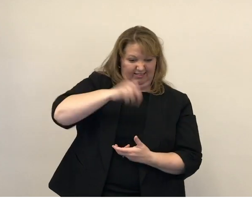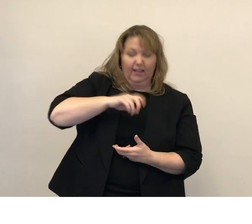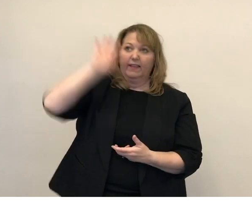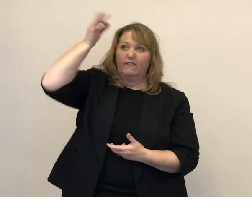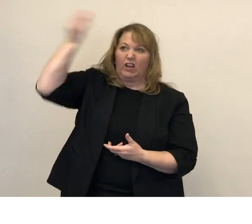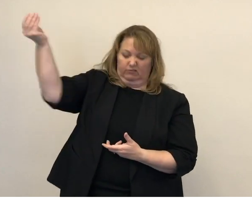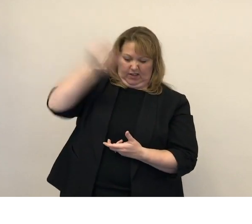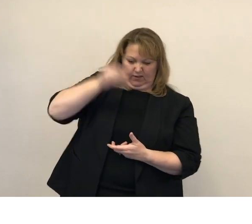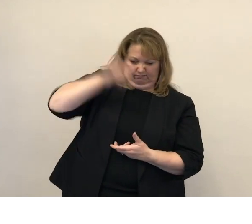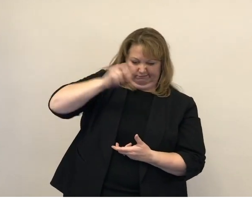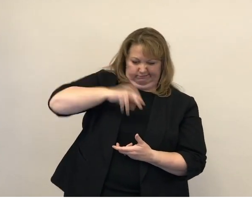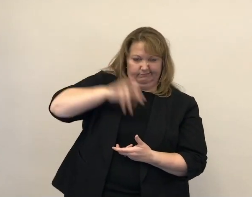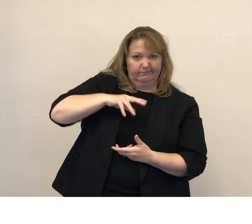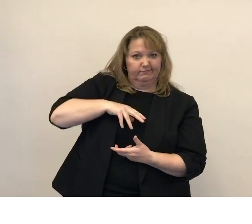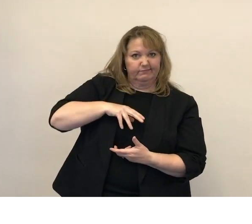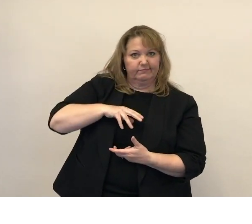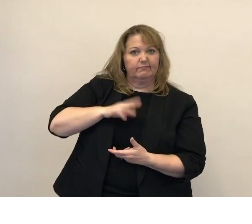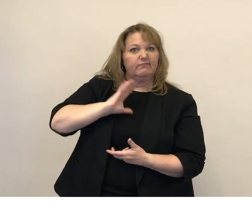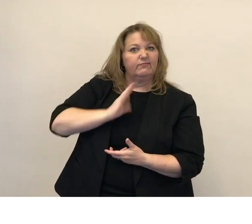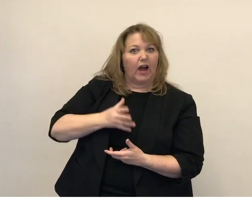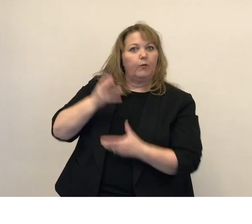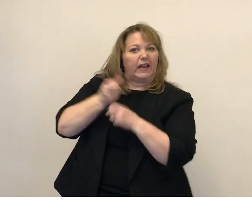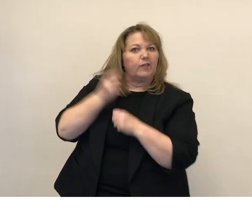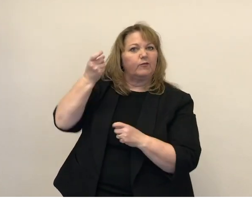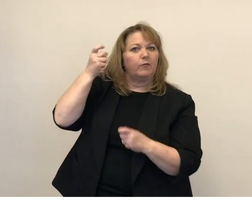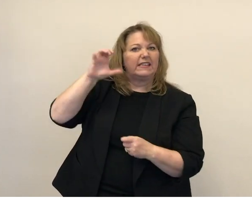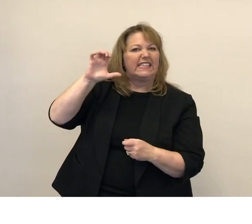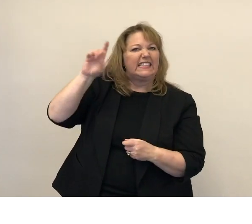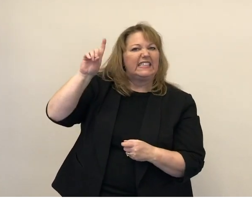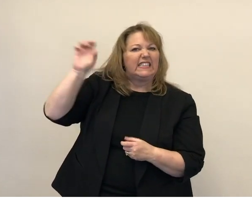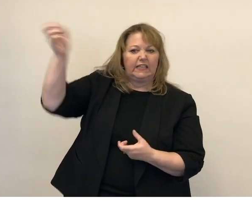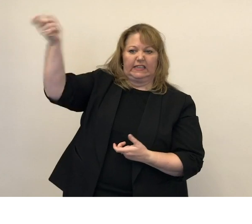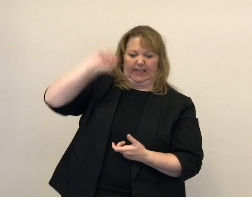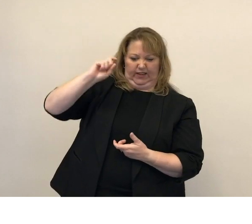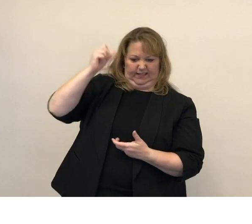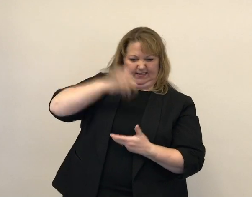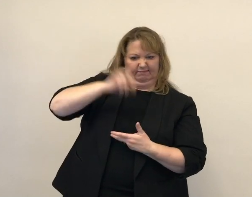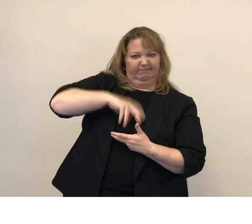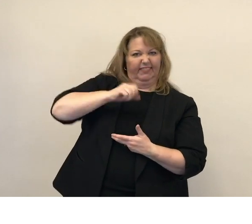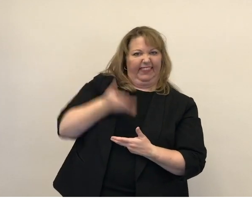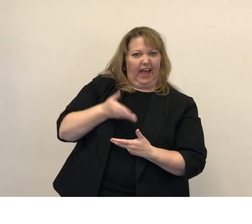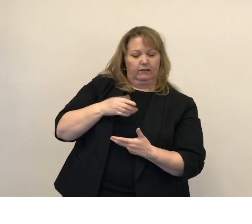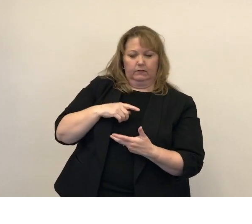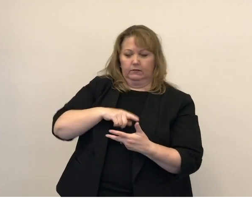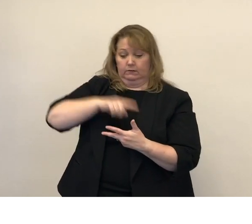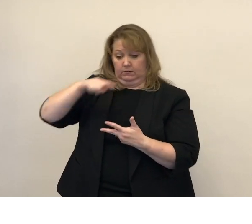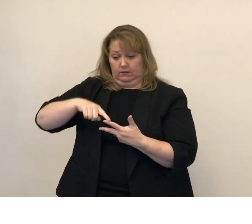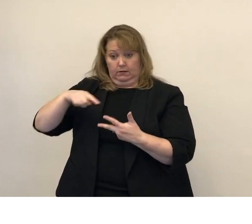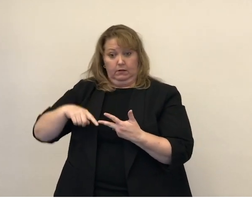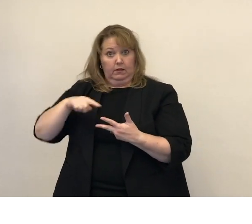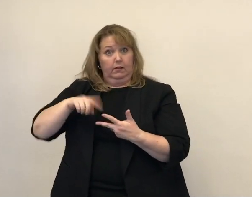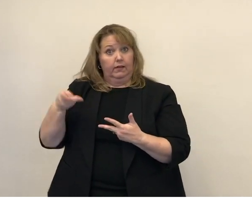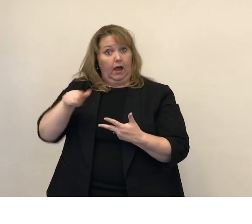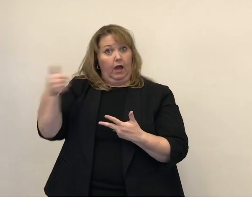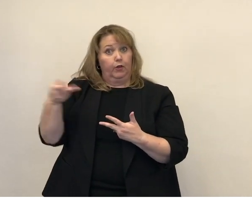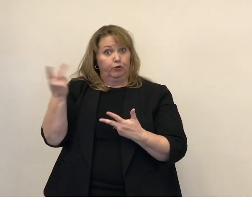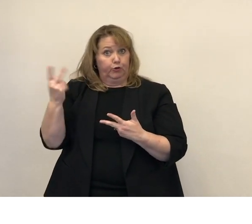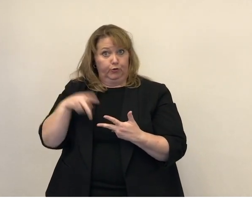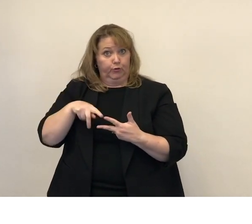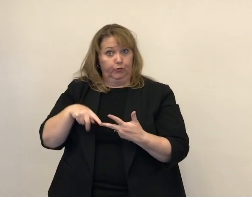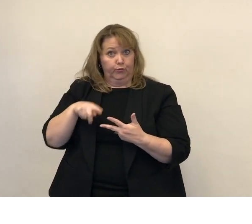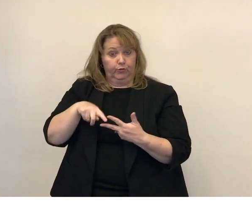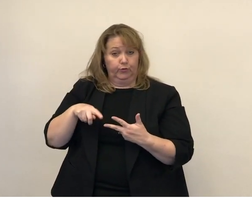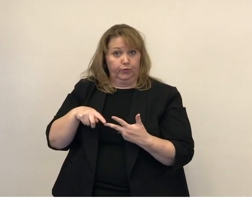the probes. We're getting those from the CDC, and they're doing a fabulous job of providing them. Other things the federal government is not providing us